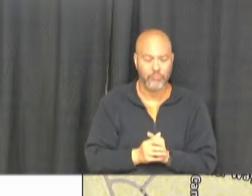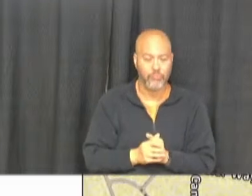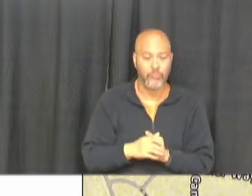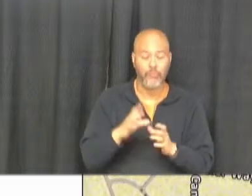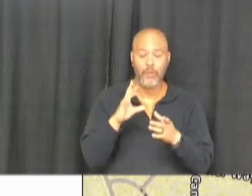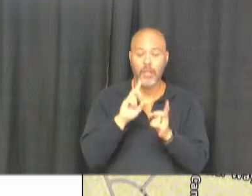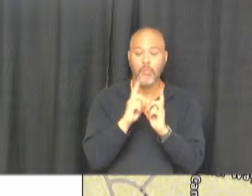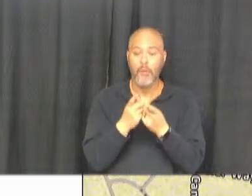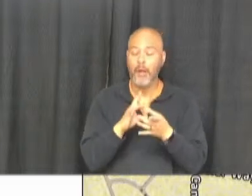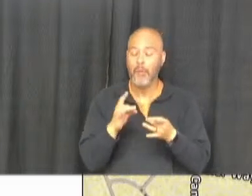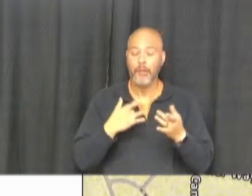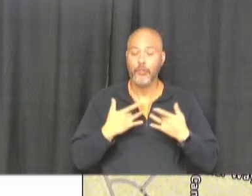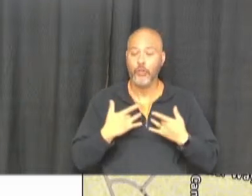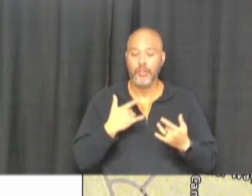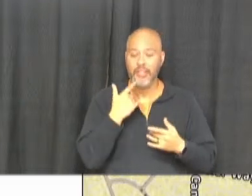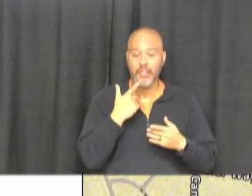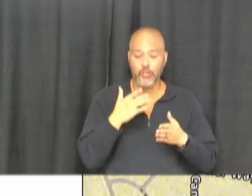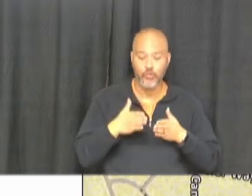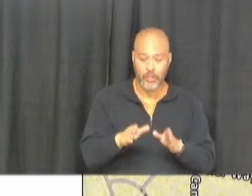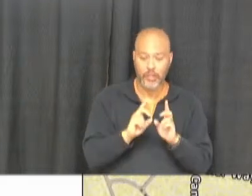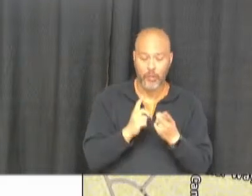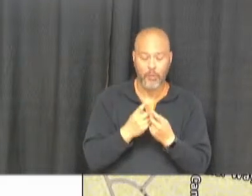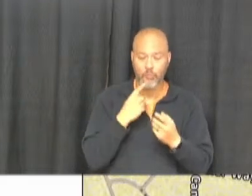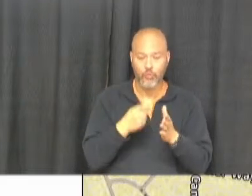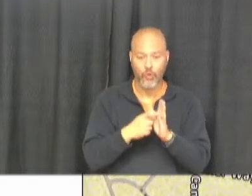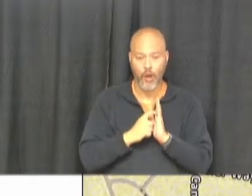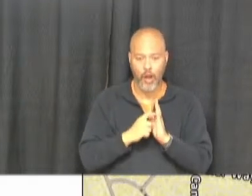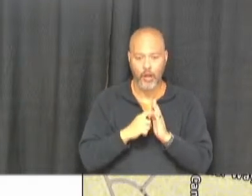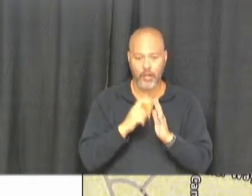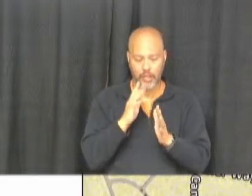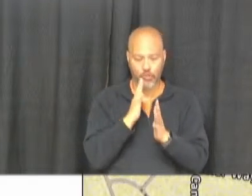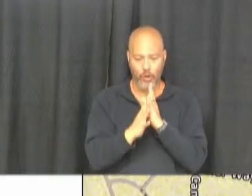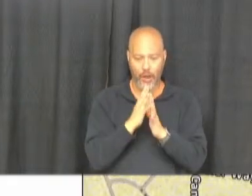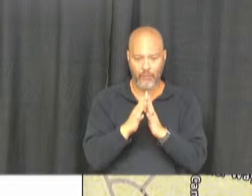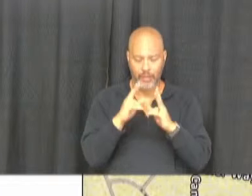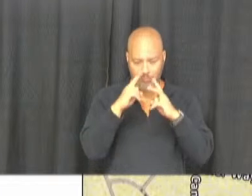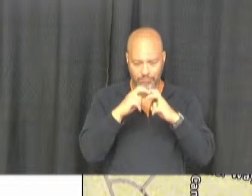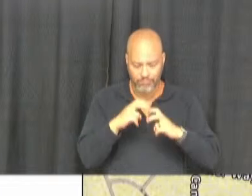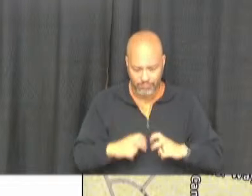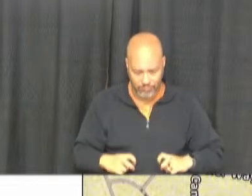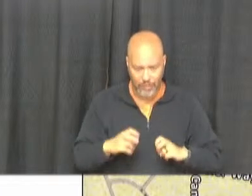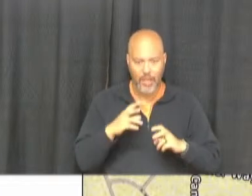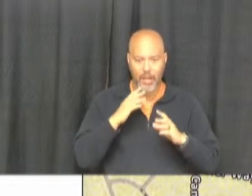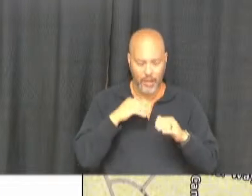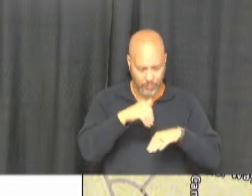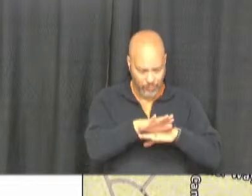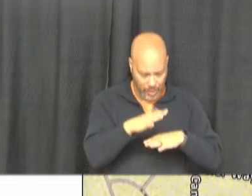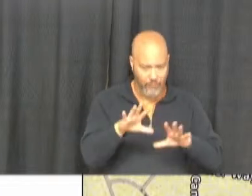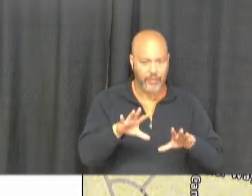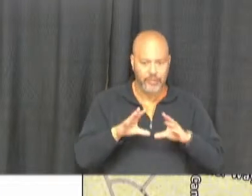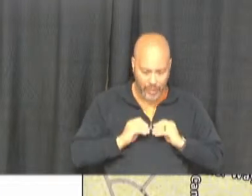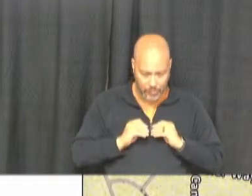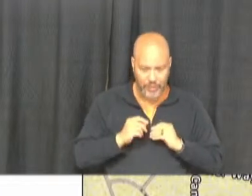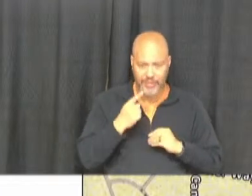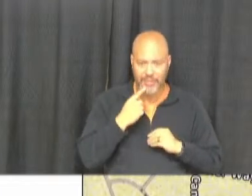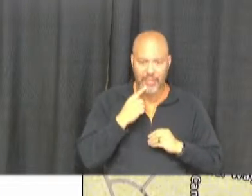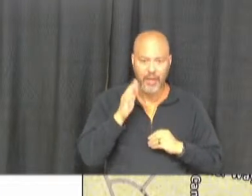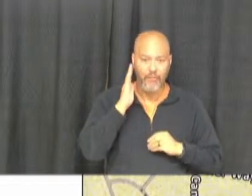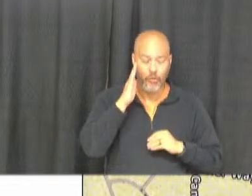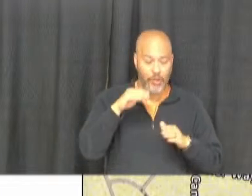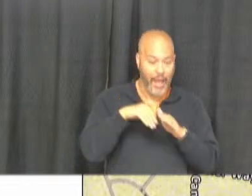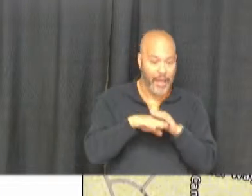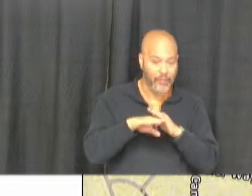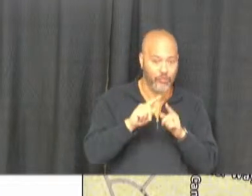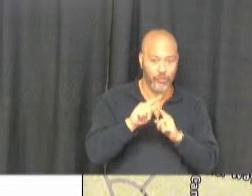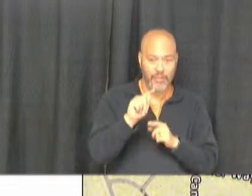Department comments and concerns. The street department required a traffic assessment and was submitted and accepted. They said future access